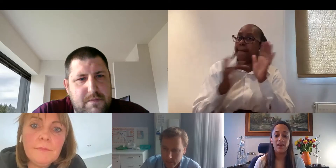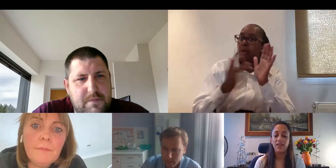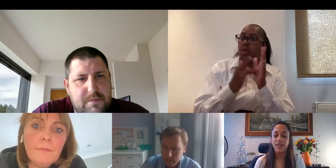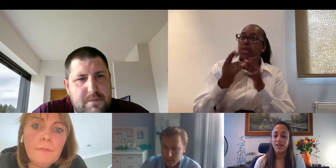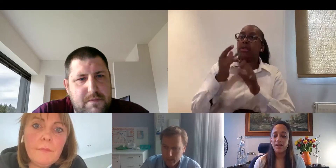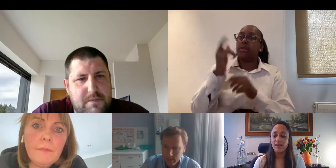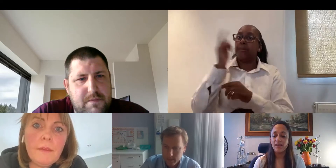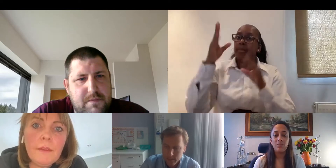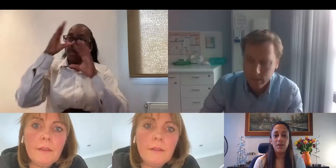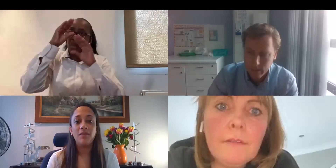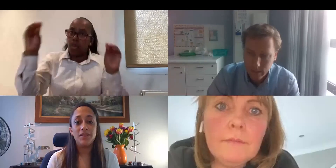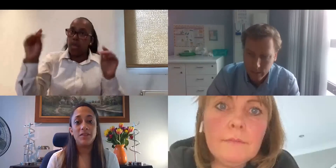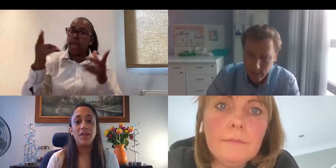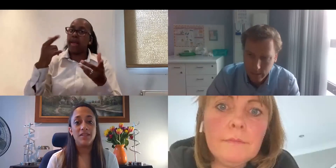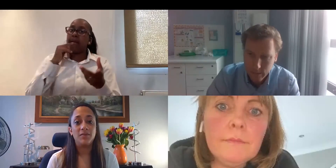can have that